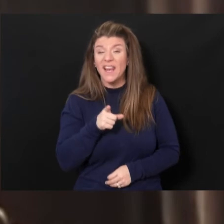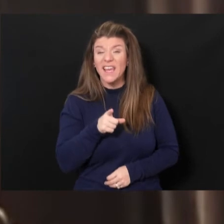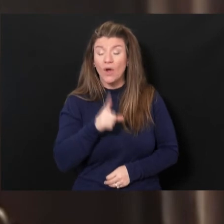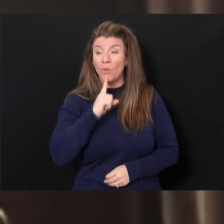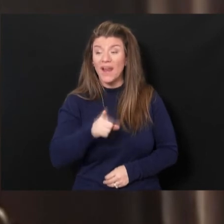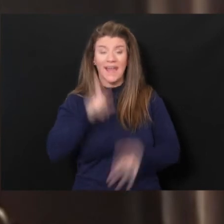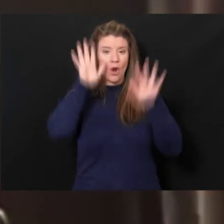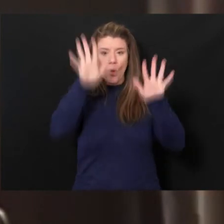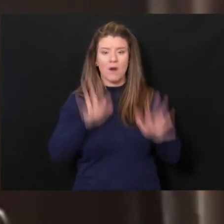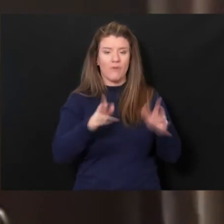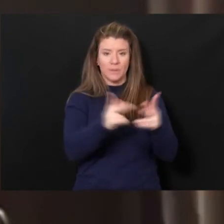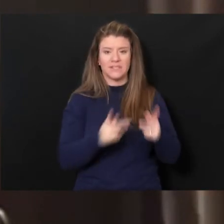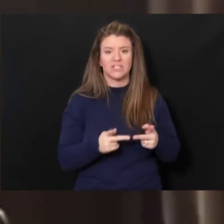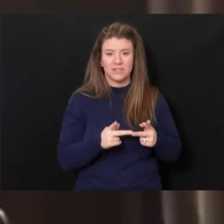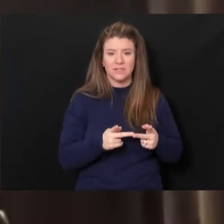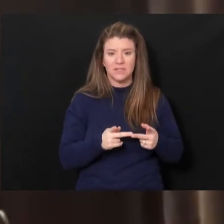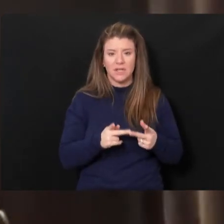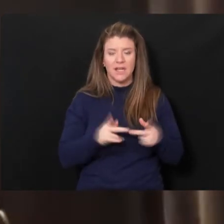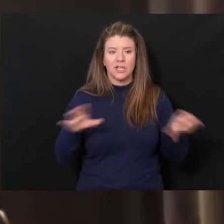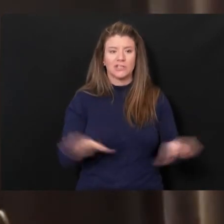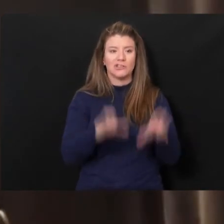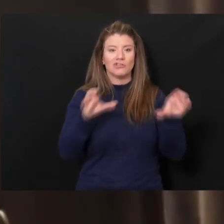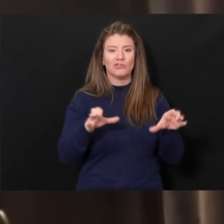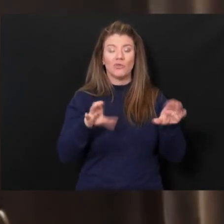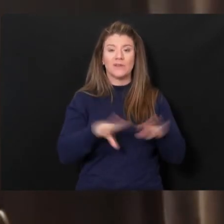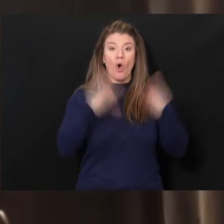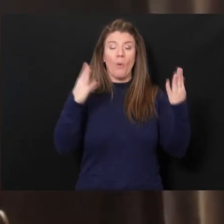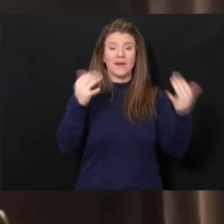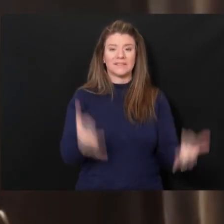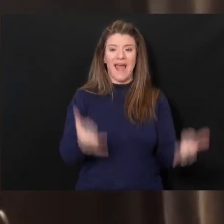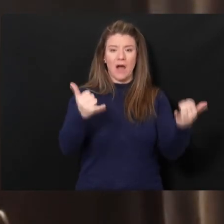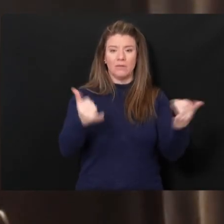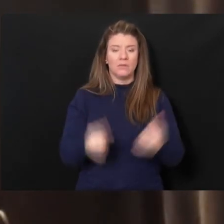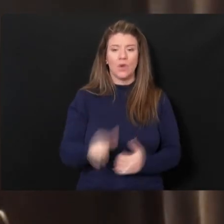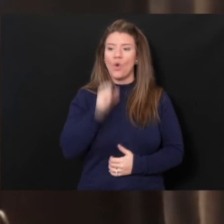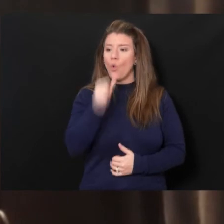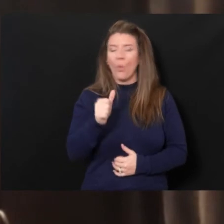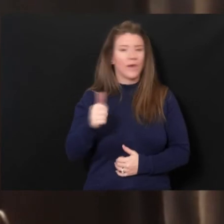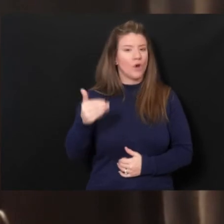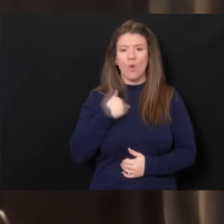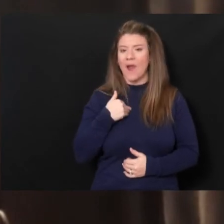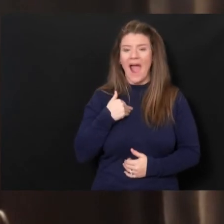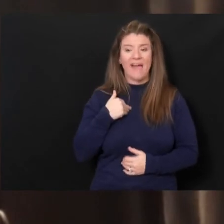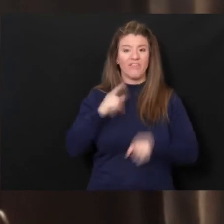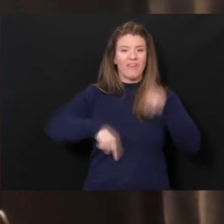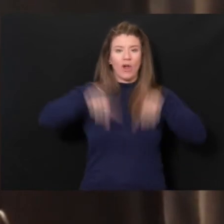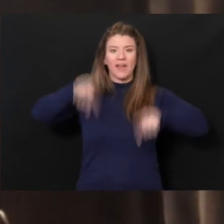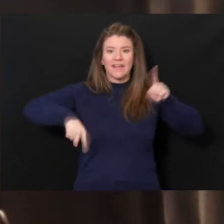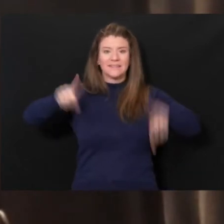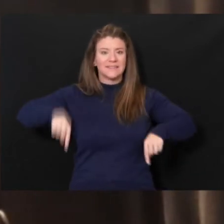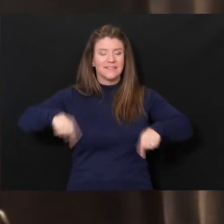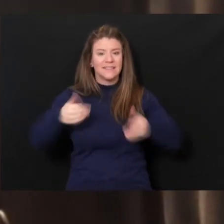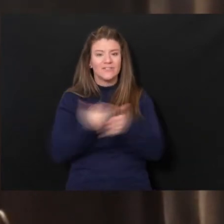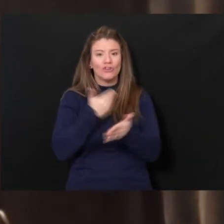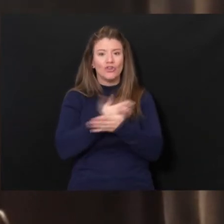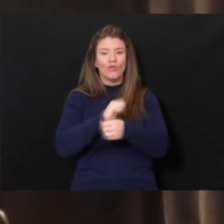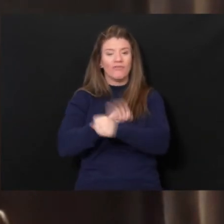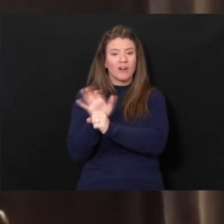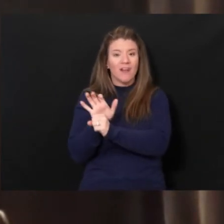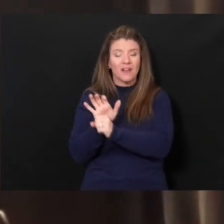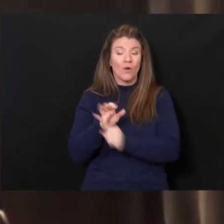wonderful position to do these openings right now. We don't have the variant viruses that we've detected. We have really